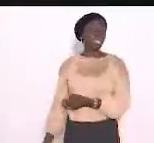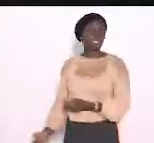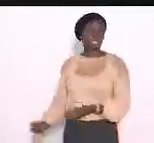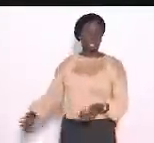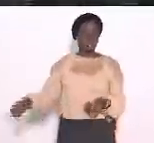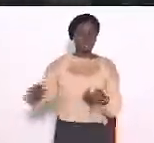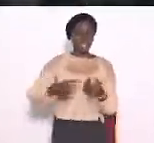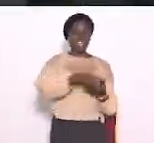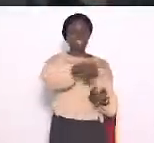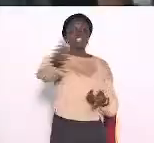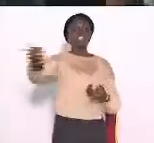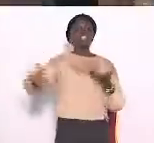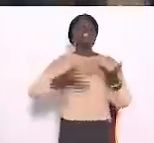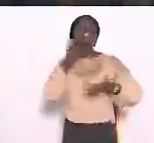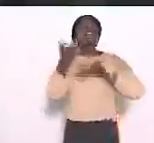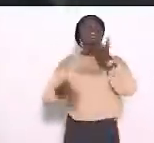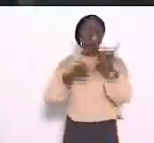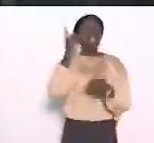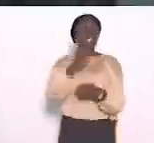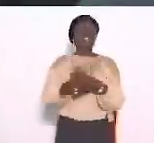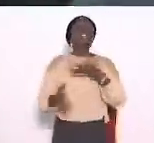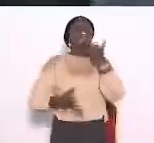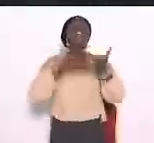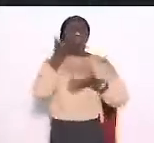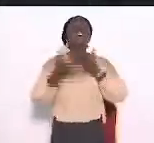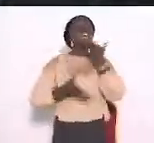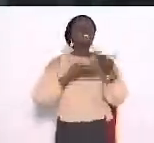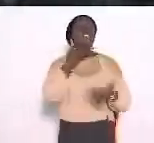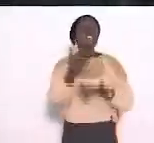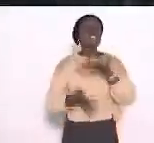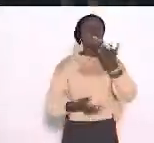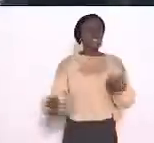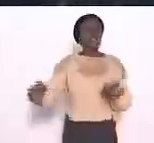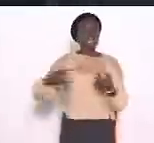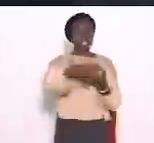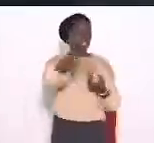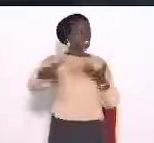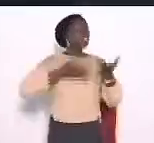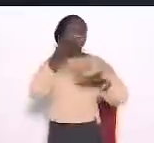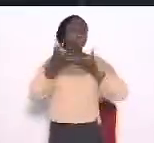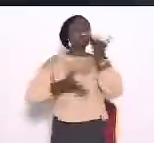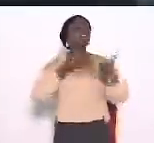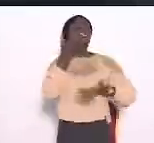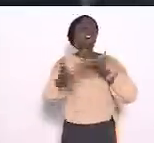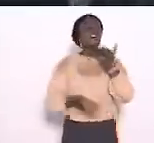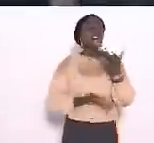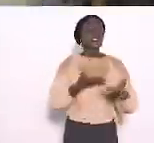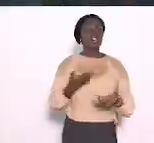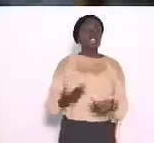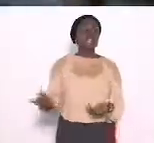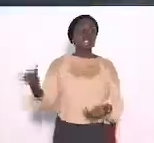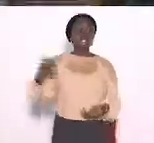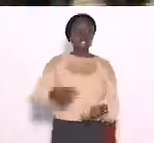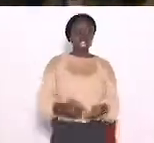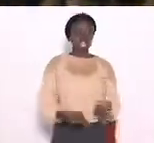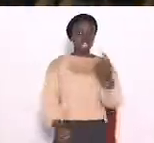shout when you shout just shout just shout when you shout when you SH he got where you